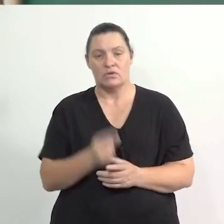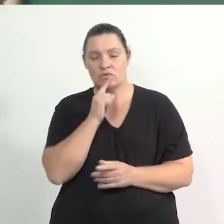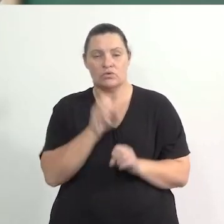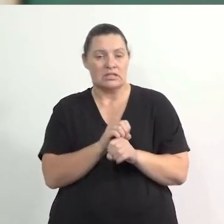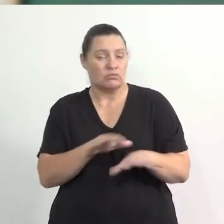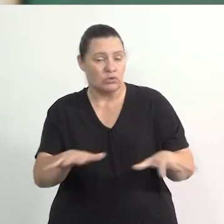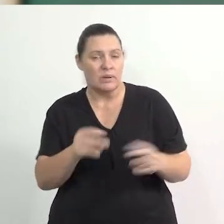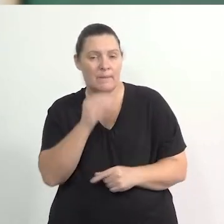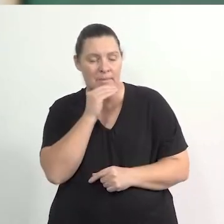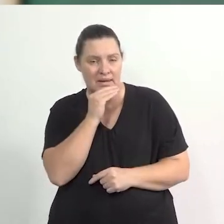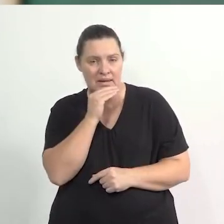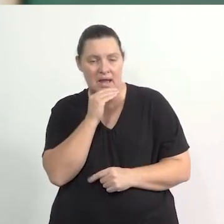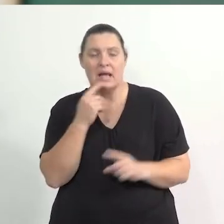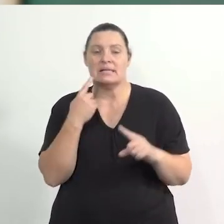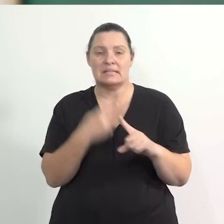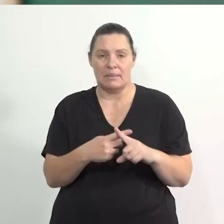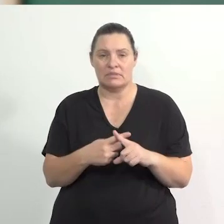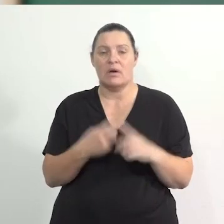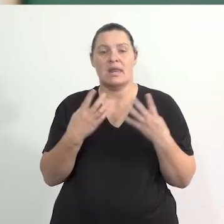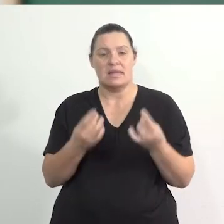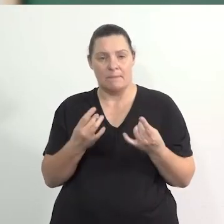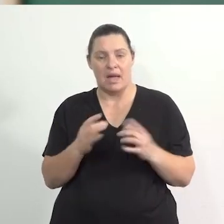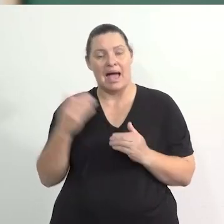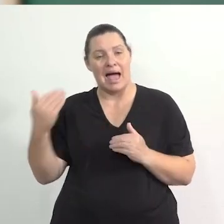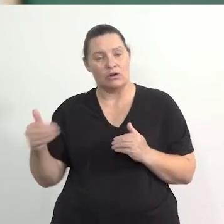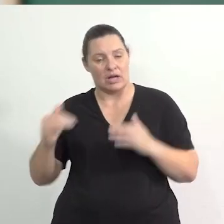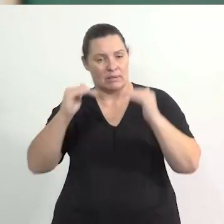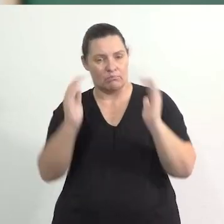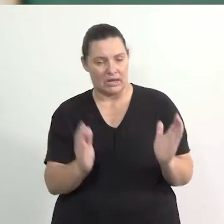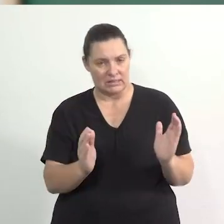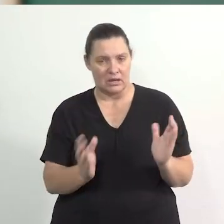remember, to distribute means we are going to multiply the number that is